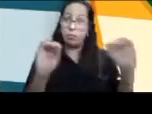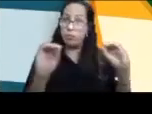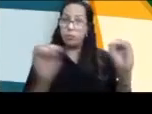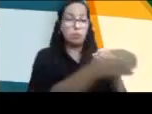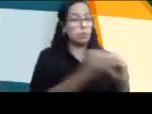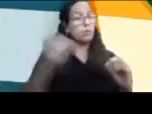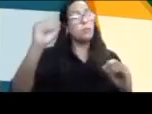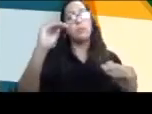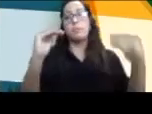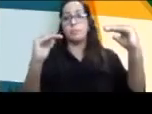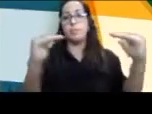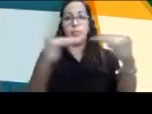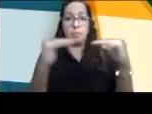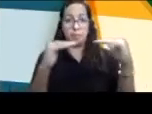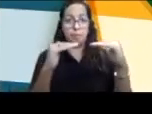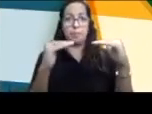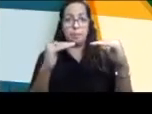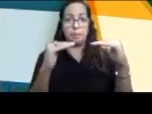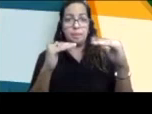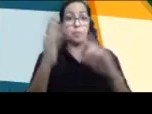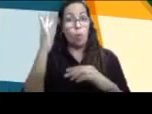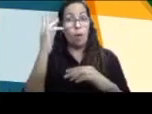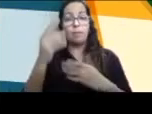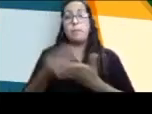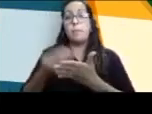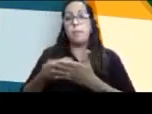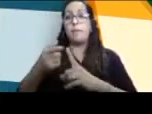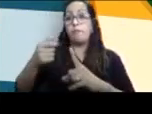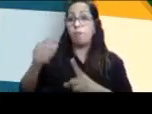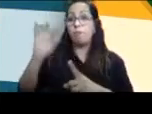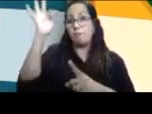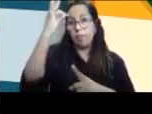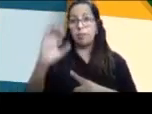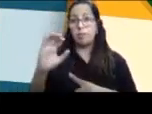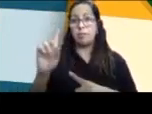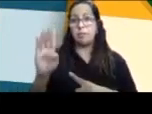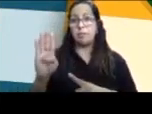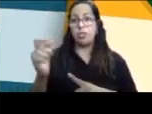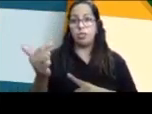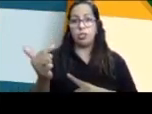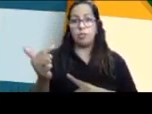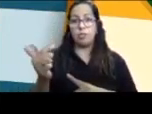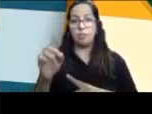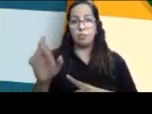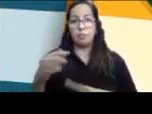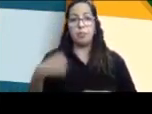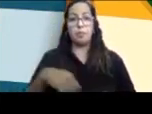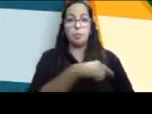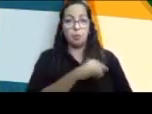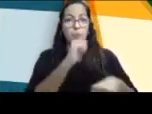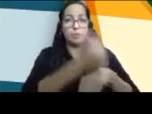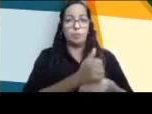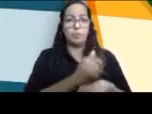programs being funded with CDBG-DR funding through PRDOH. We established an island-wide